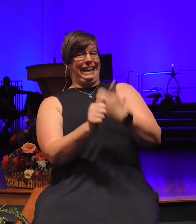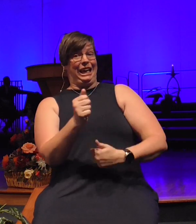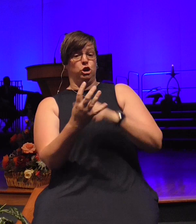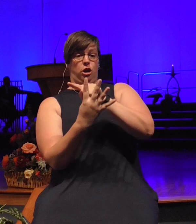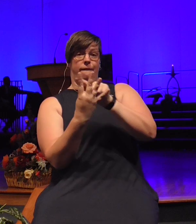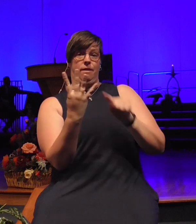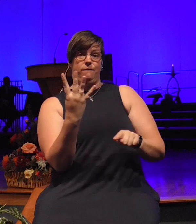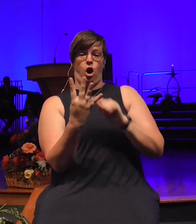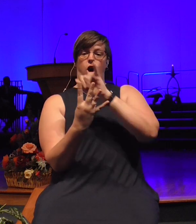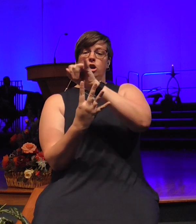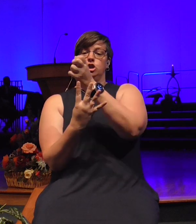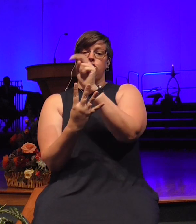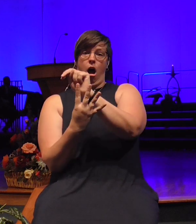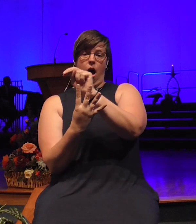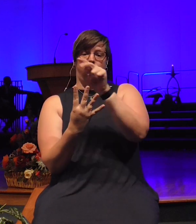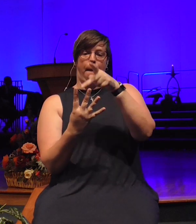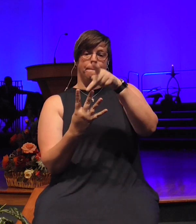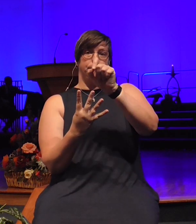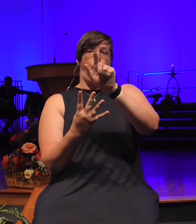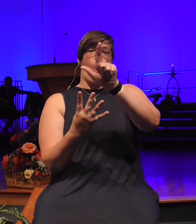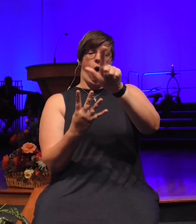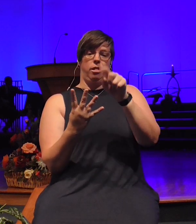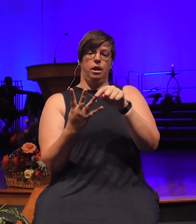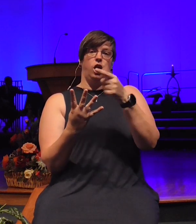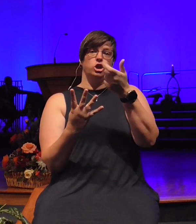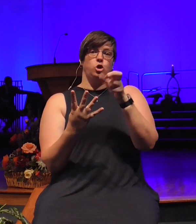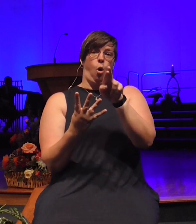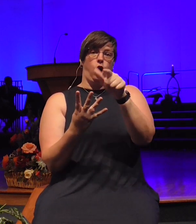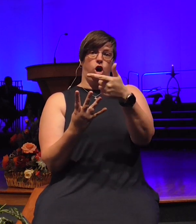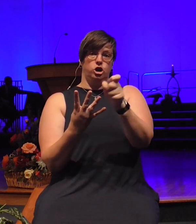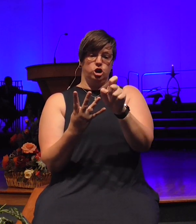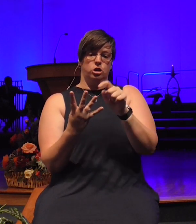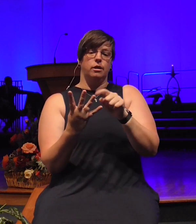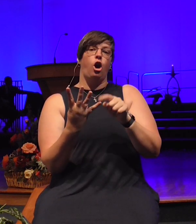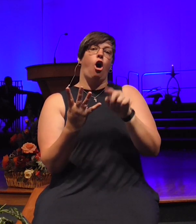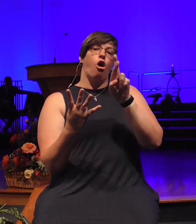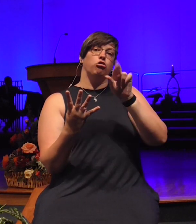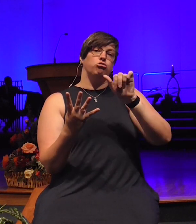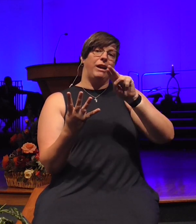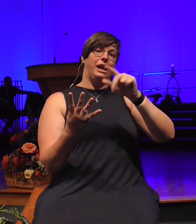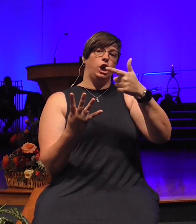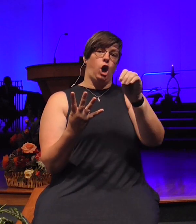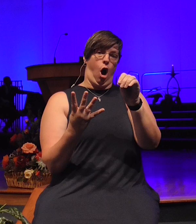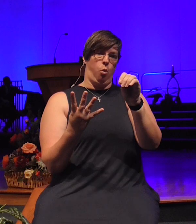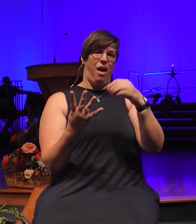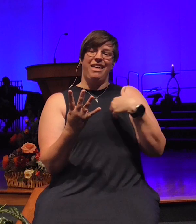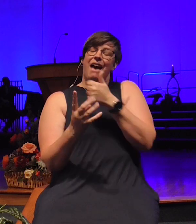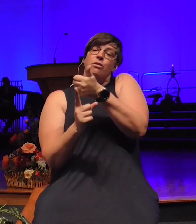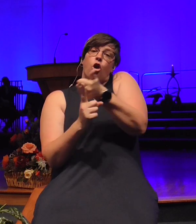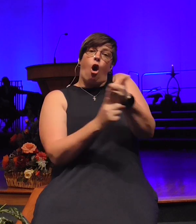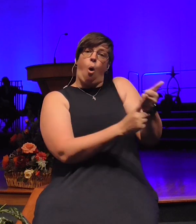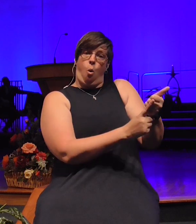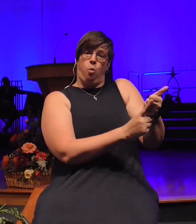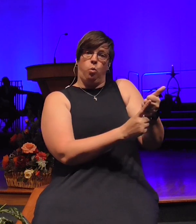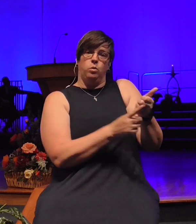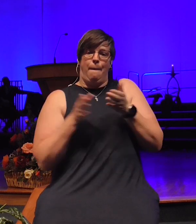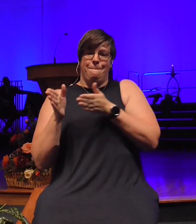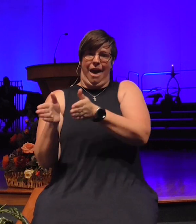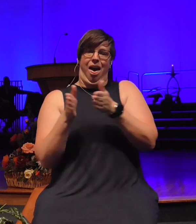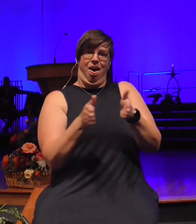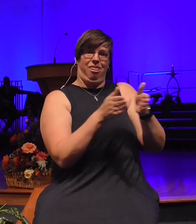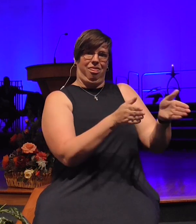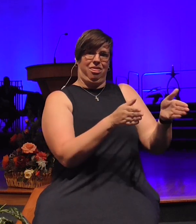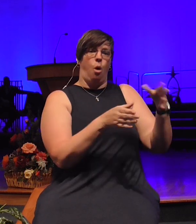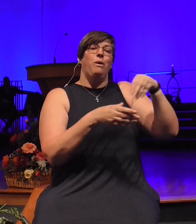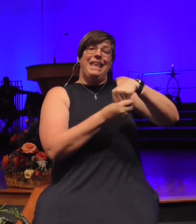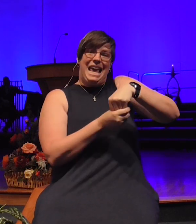each Beatle, John, Paul, George, and Ringo, have their own path to spiritual enlightenment that takes place within